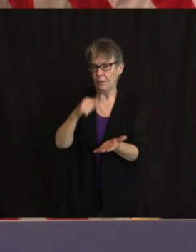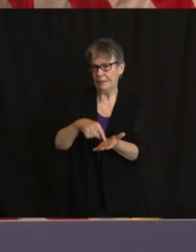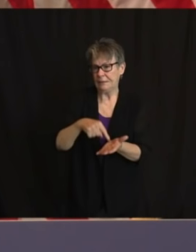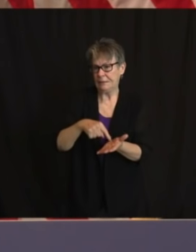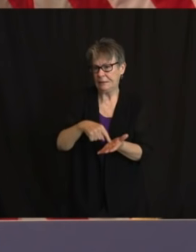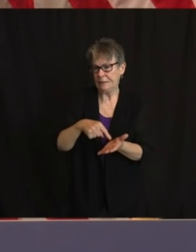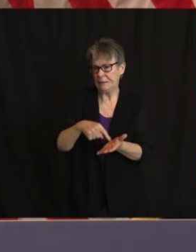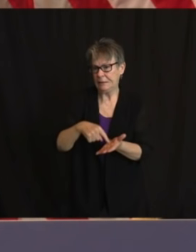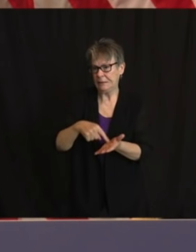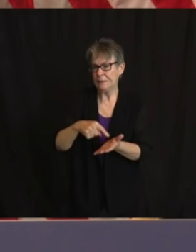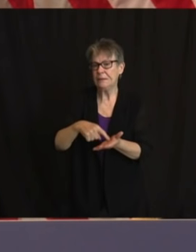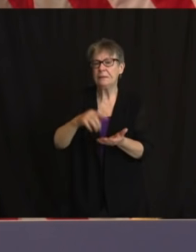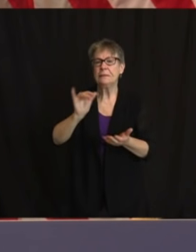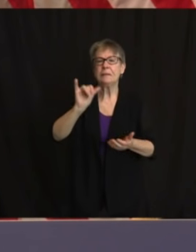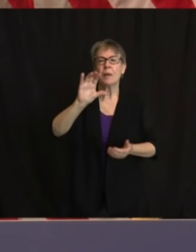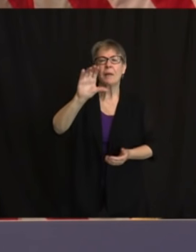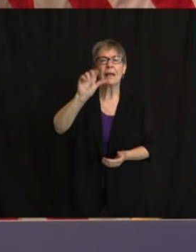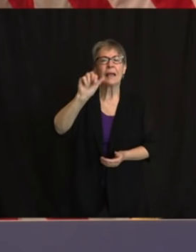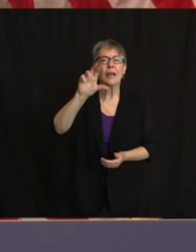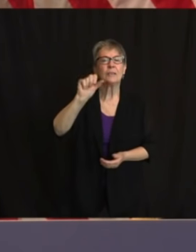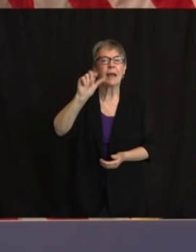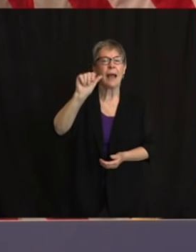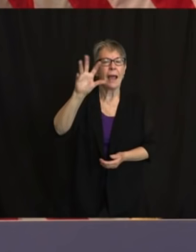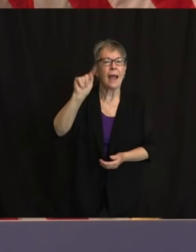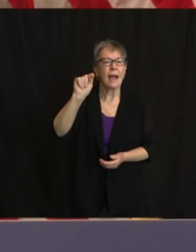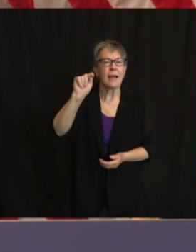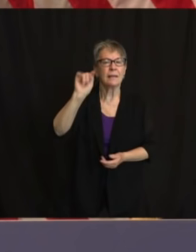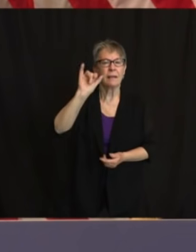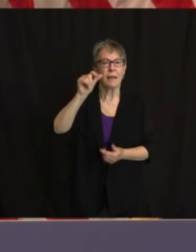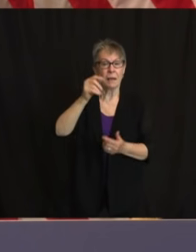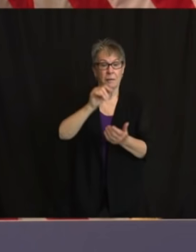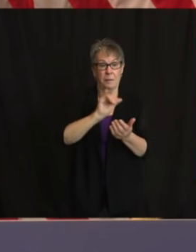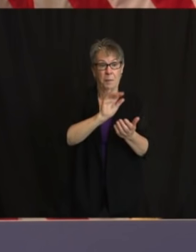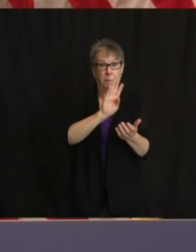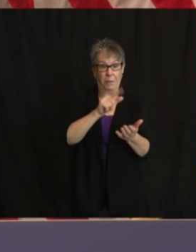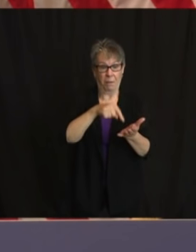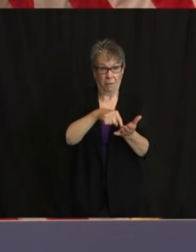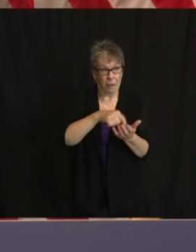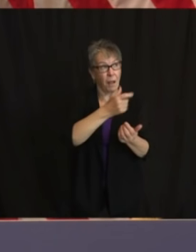to spend our precious remaining coins.